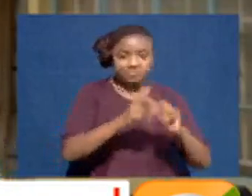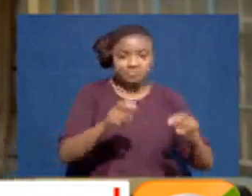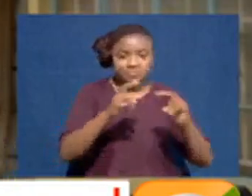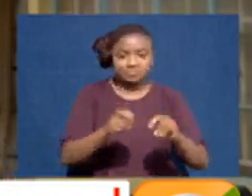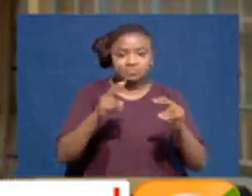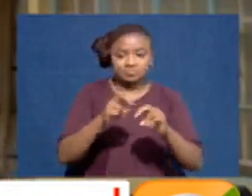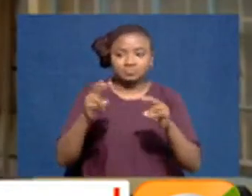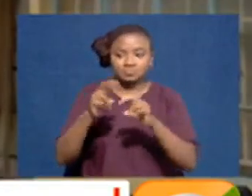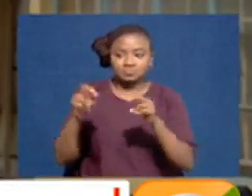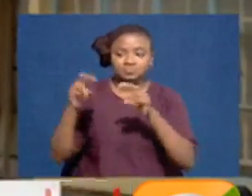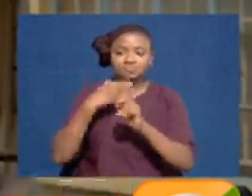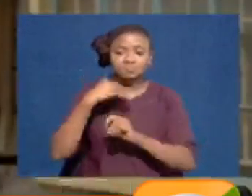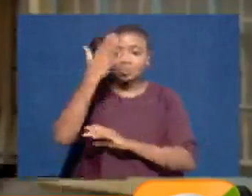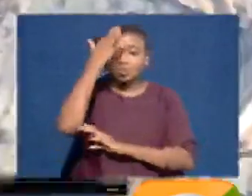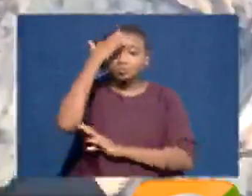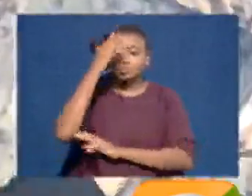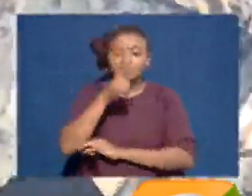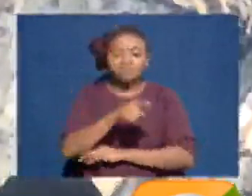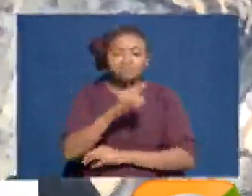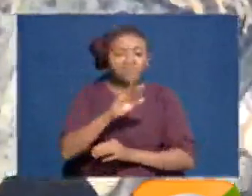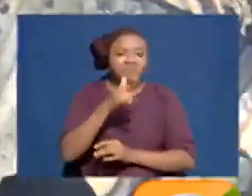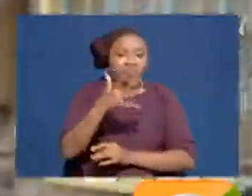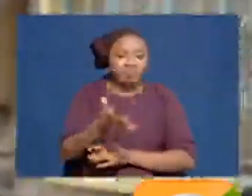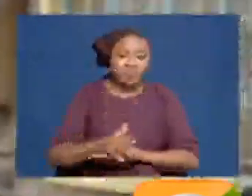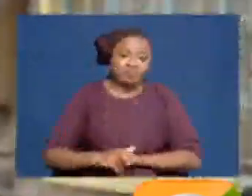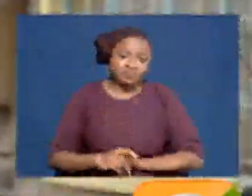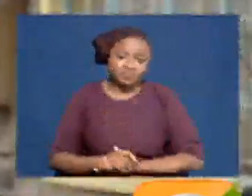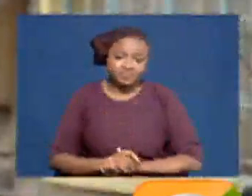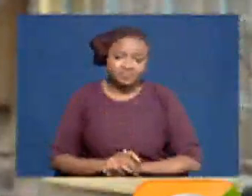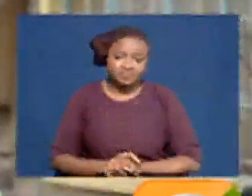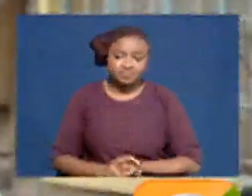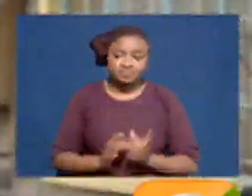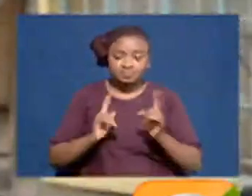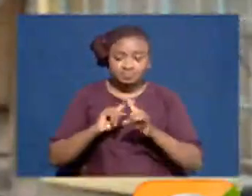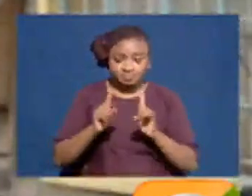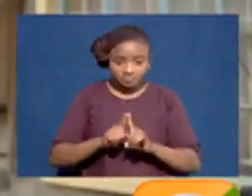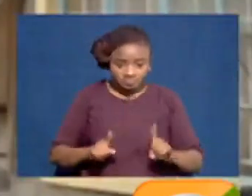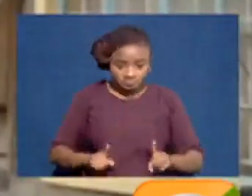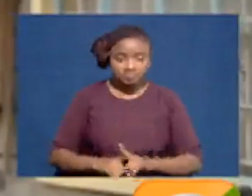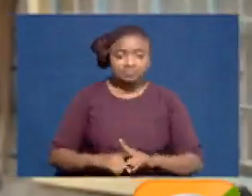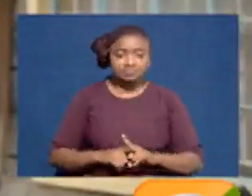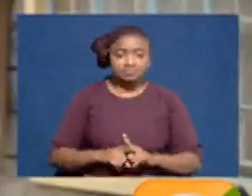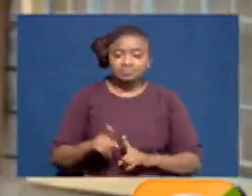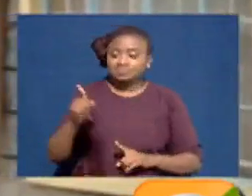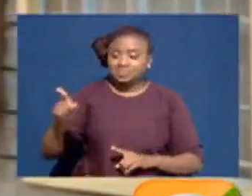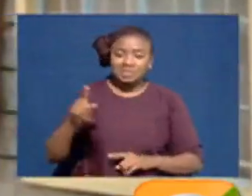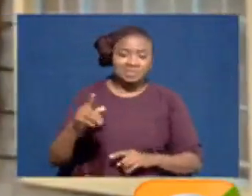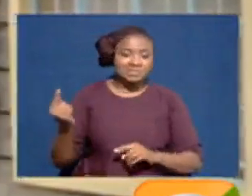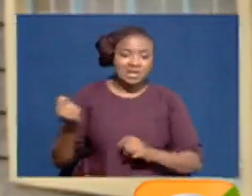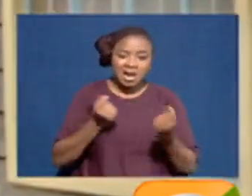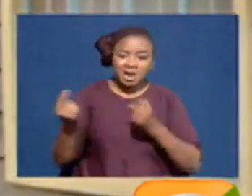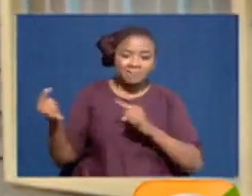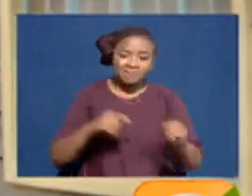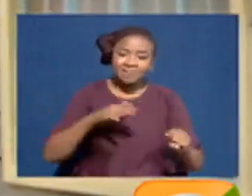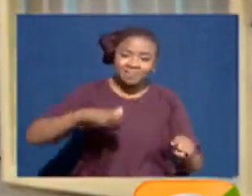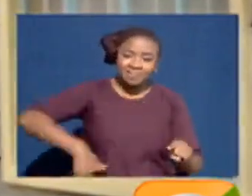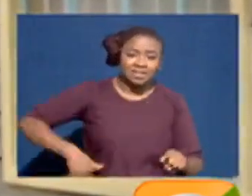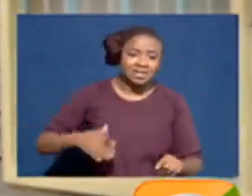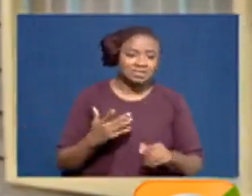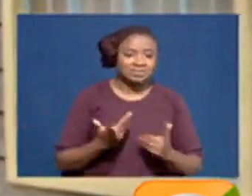uchunguzi, tujue ni nini ilisababisha huo moto. Lakini haistahili wafanye chinzo walifanya kwa sababu